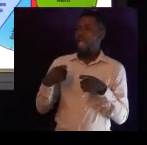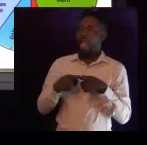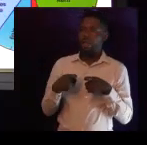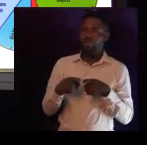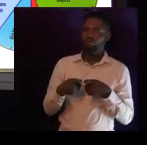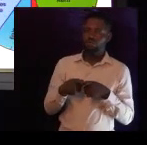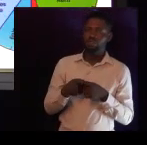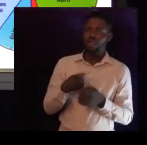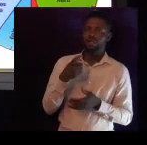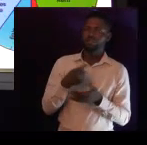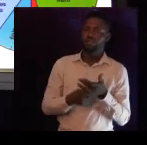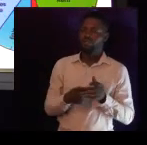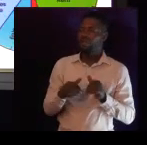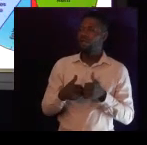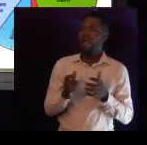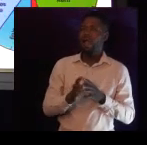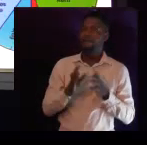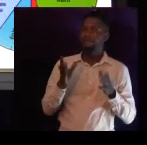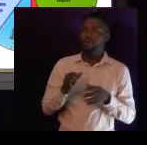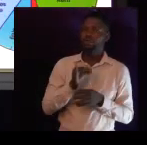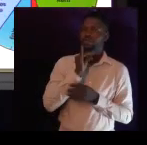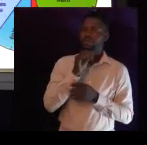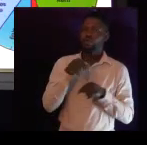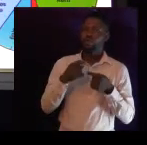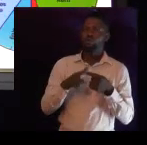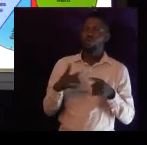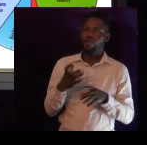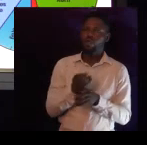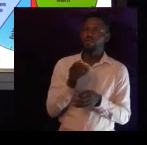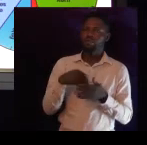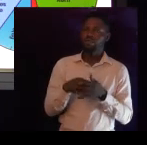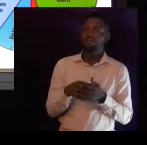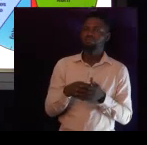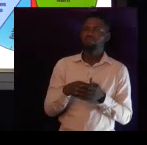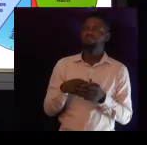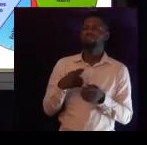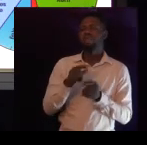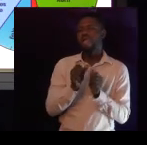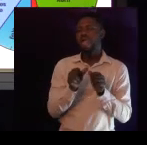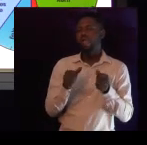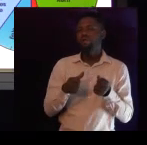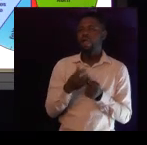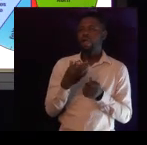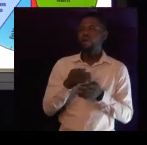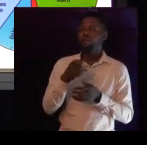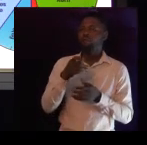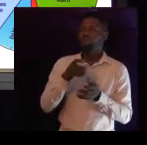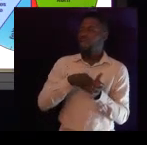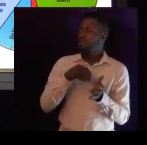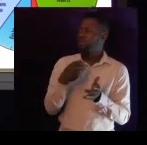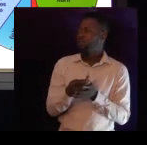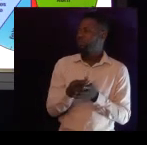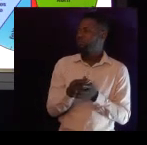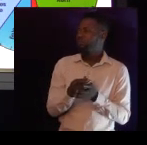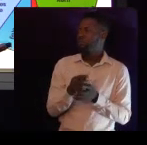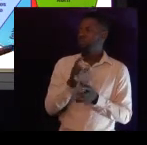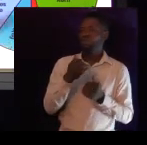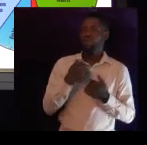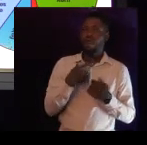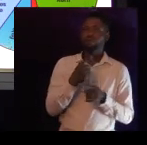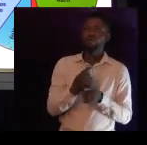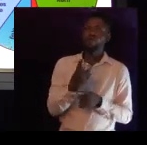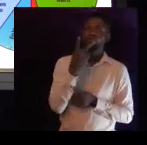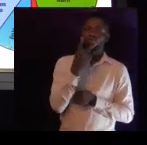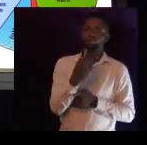electricity charges, how much is it going to get in terms of expenses? So we look at electricity and see that you have